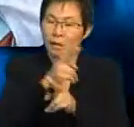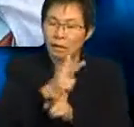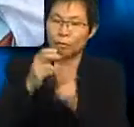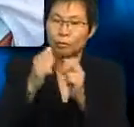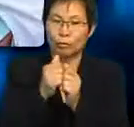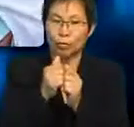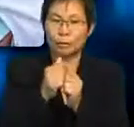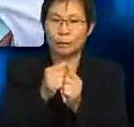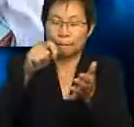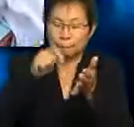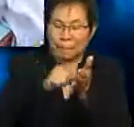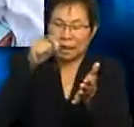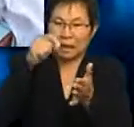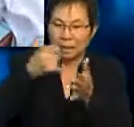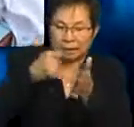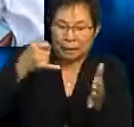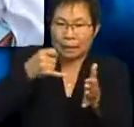Be careful with the pins.